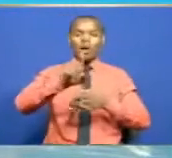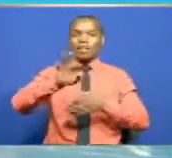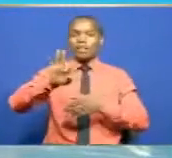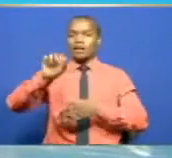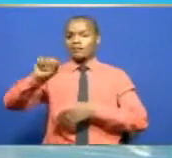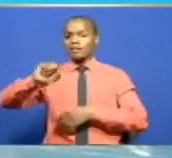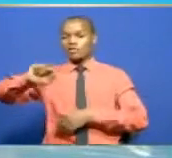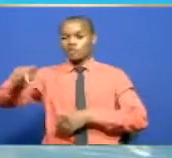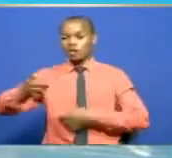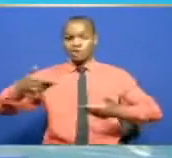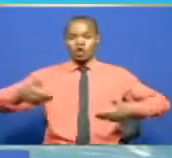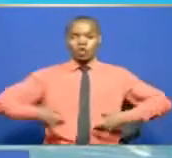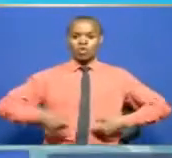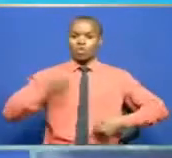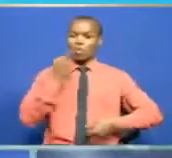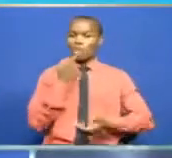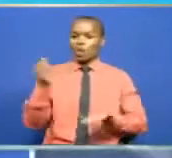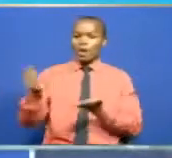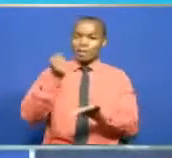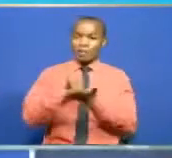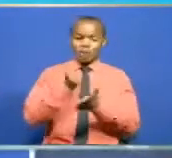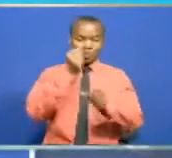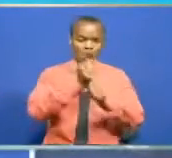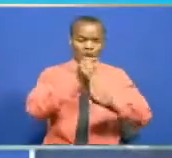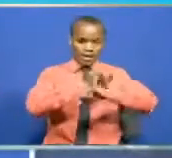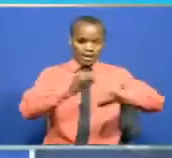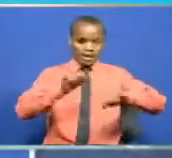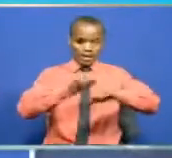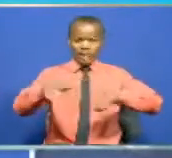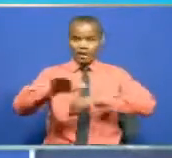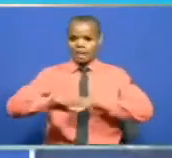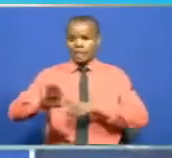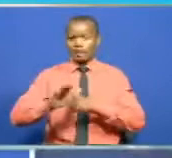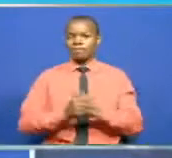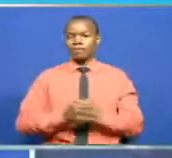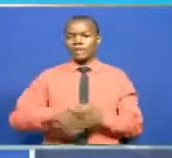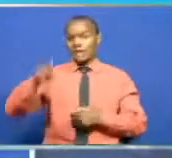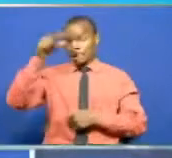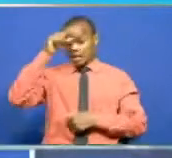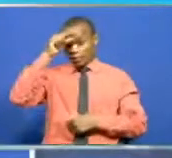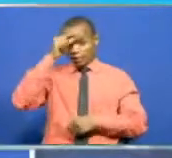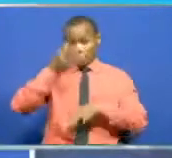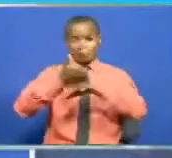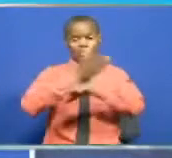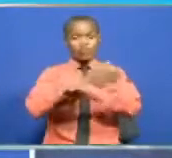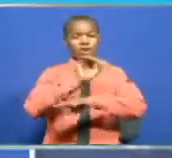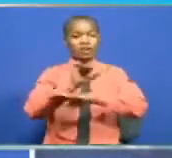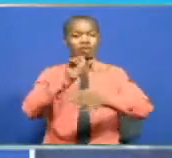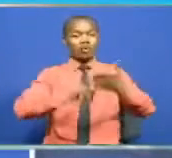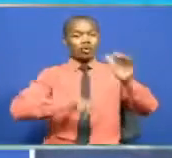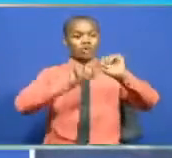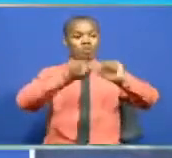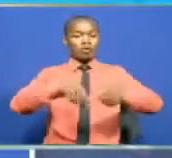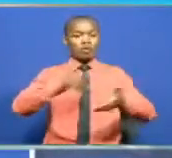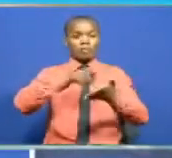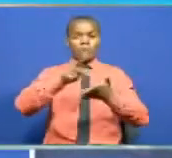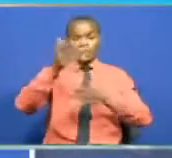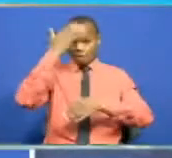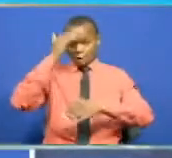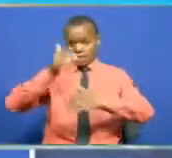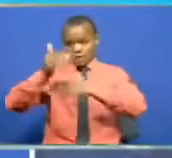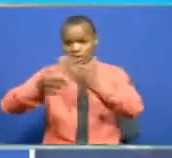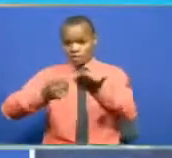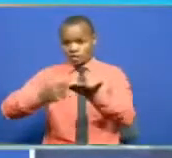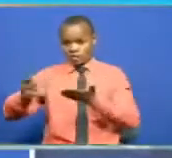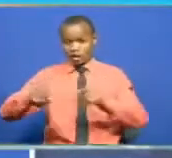135,000 youths employed under the Kazi Mtaani program. The government had earlier pledged to release payments by Monday next week amid